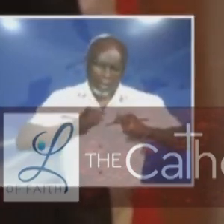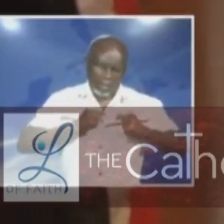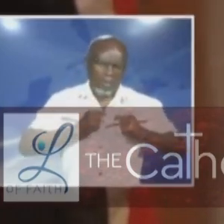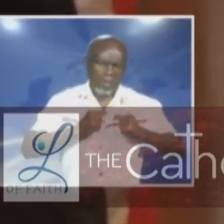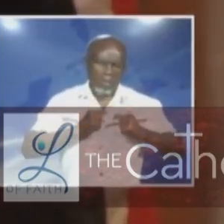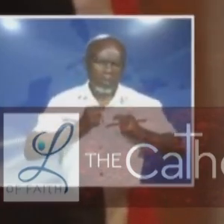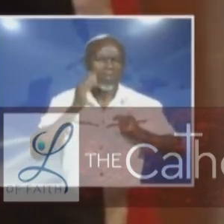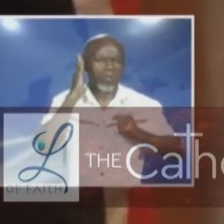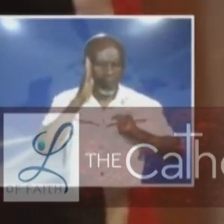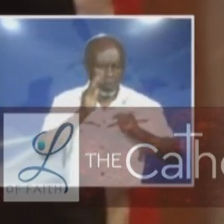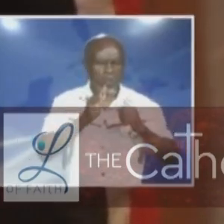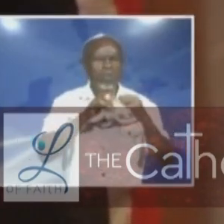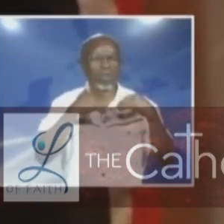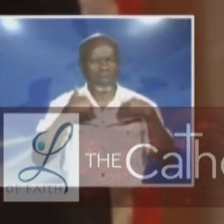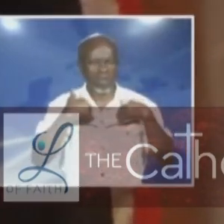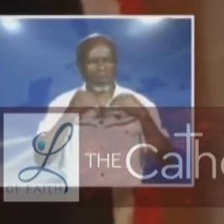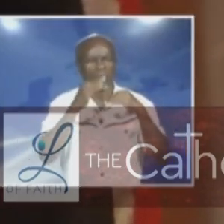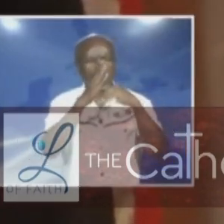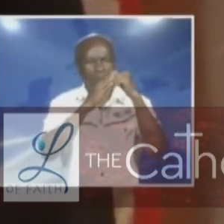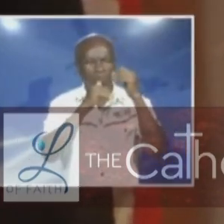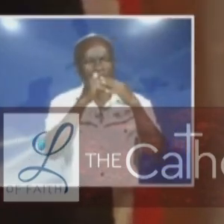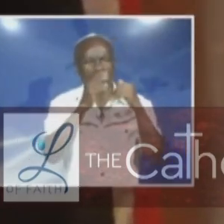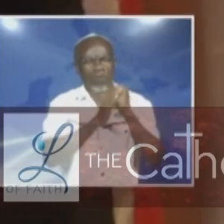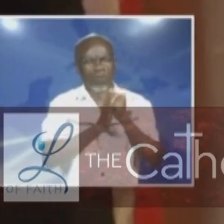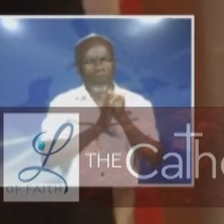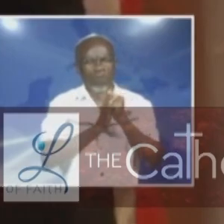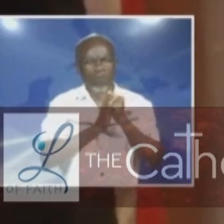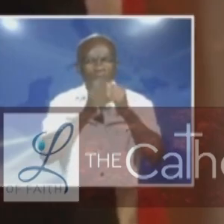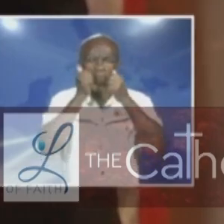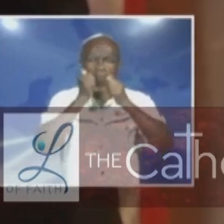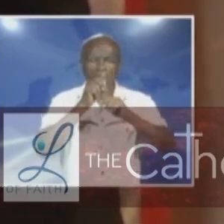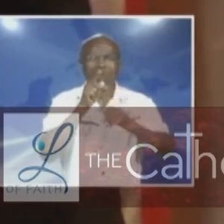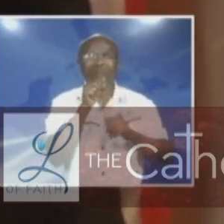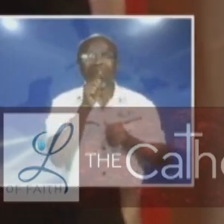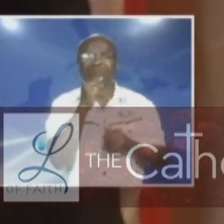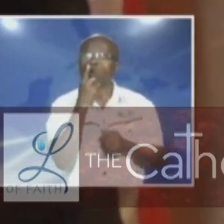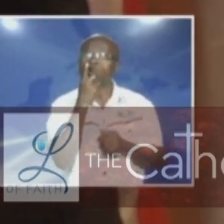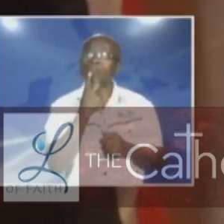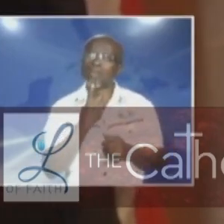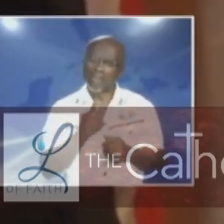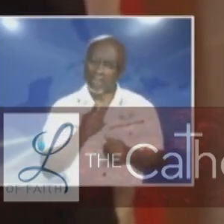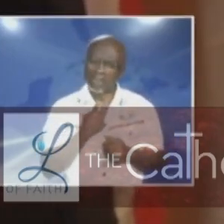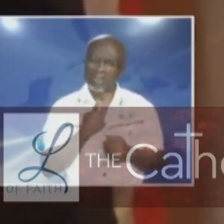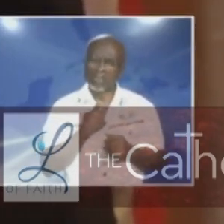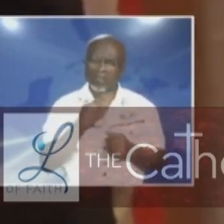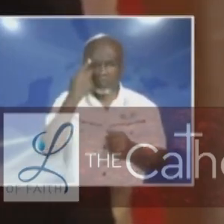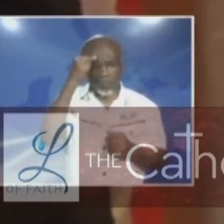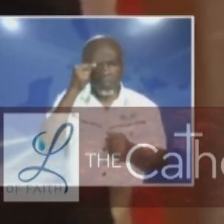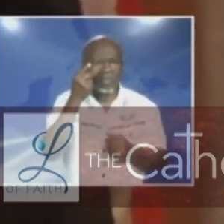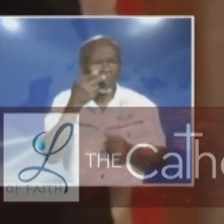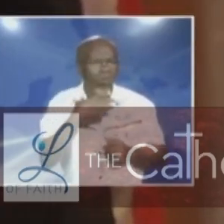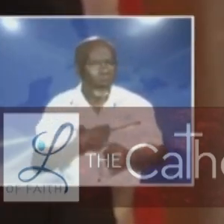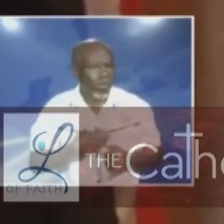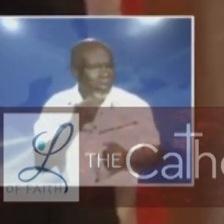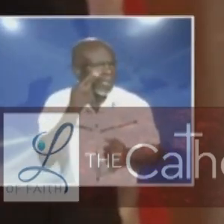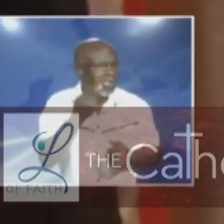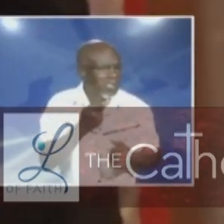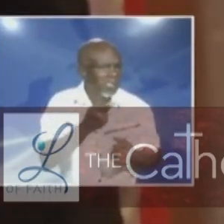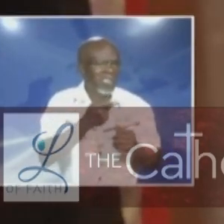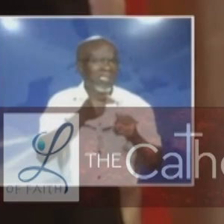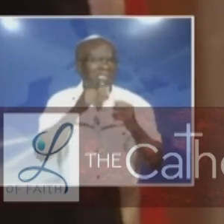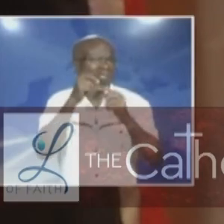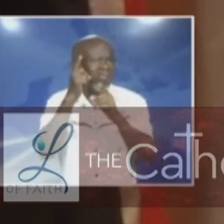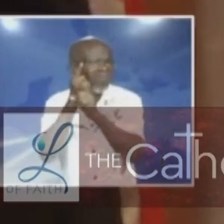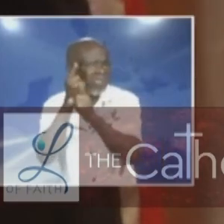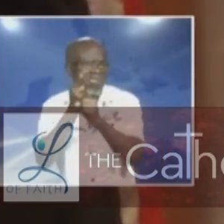who thirst for and hunger for justice and righteousness, they shall be